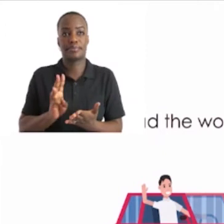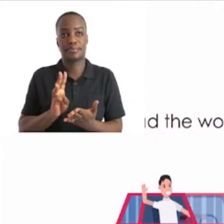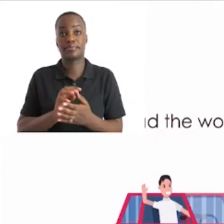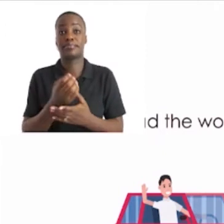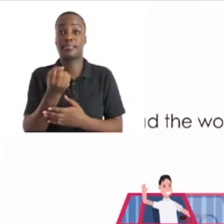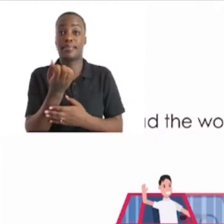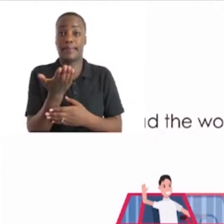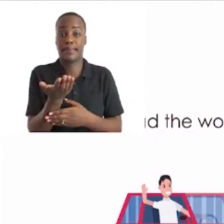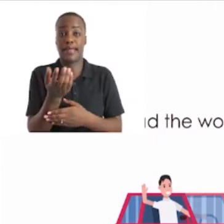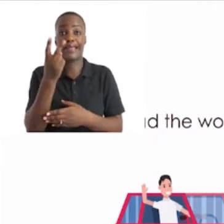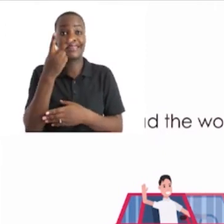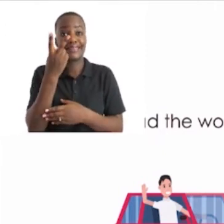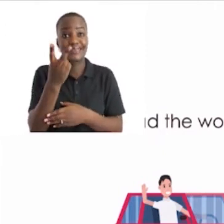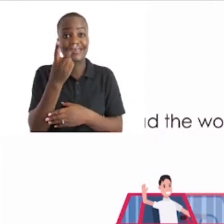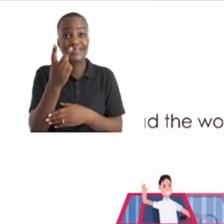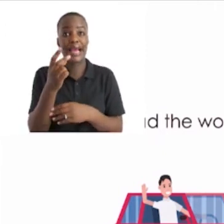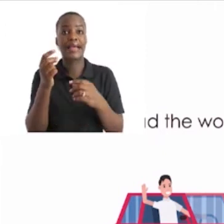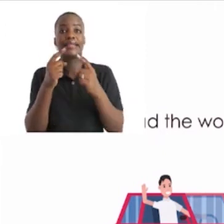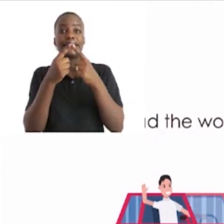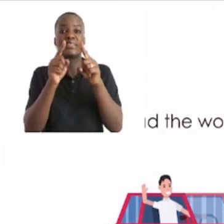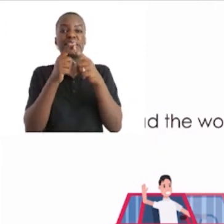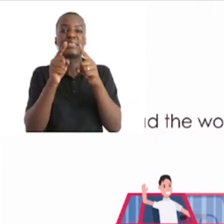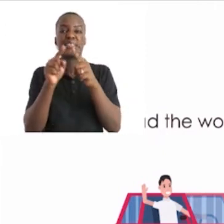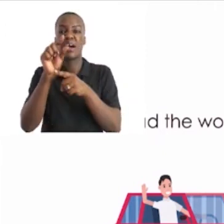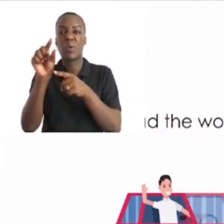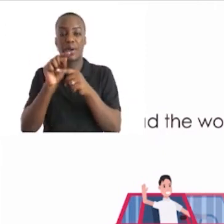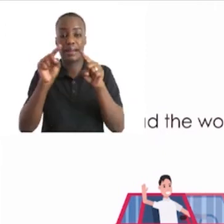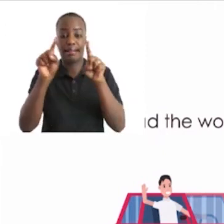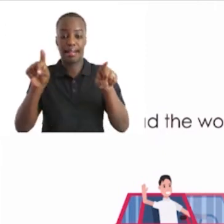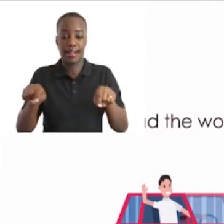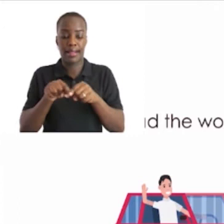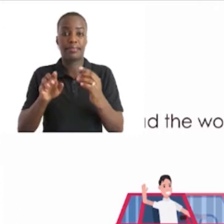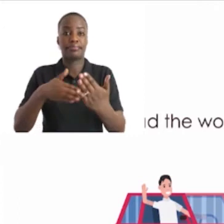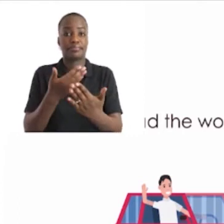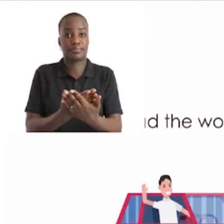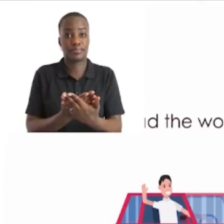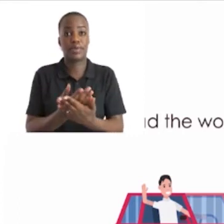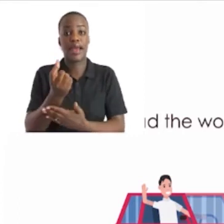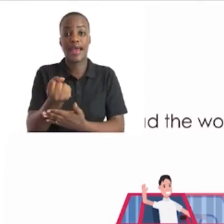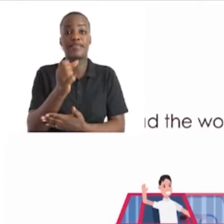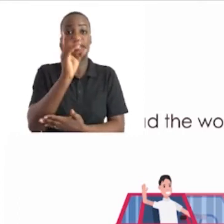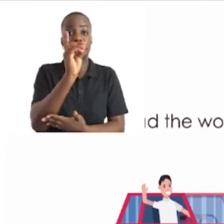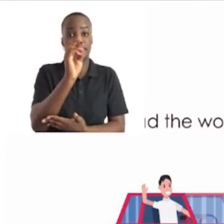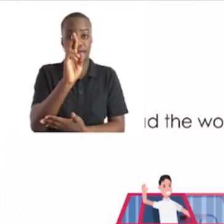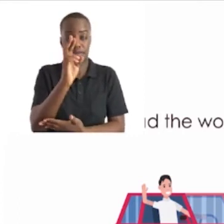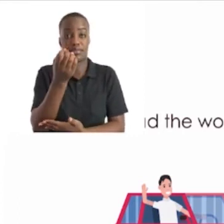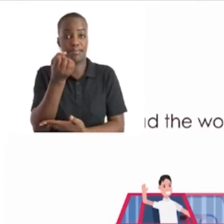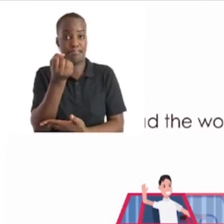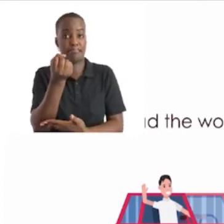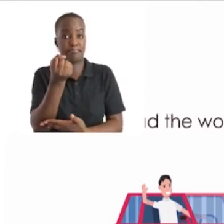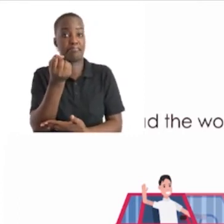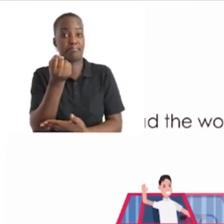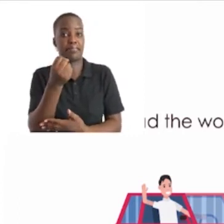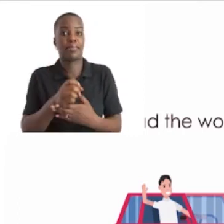Here you can see that we have many other words and pictures that have the sound dr in them. Your job is